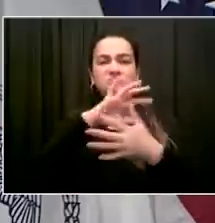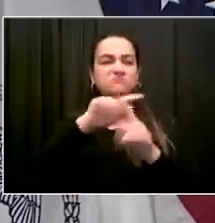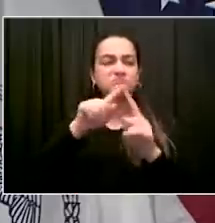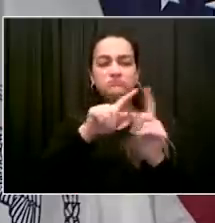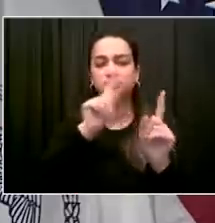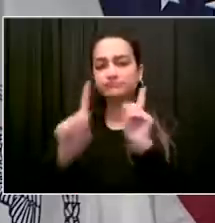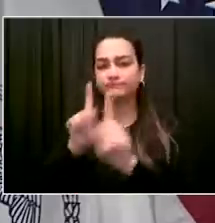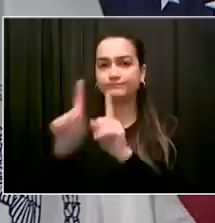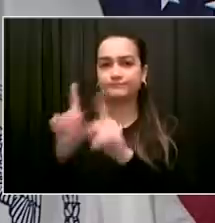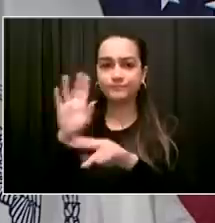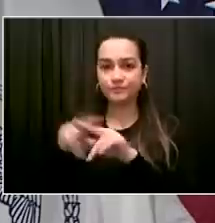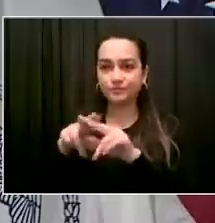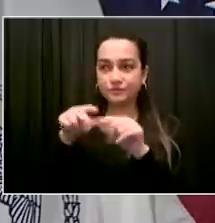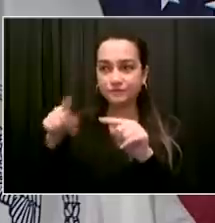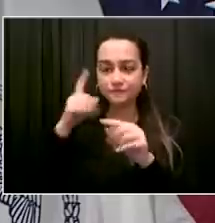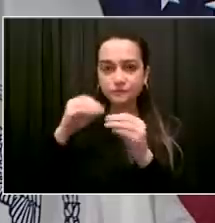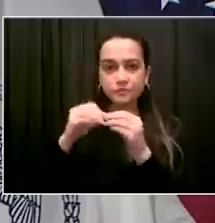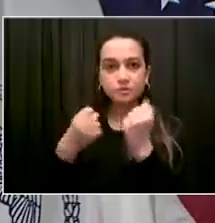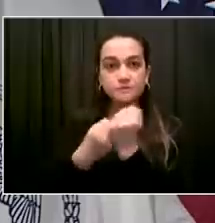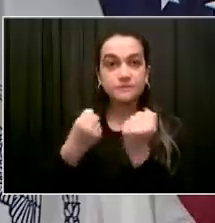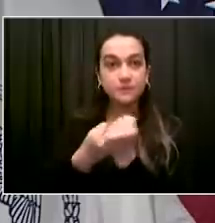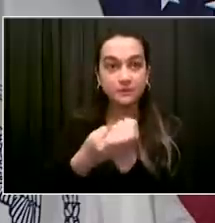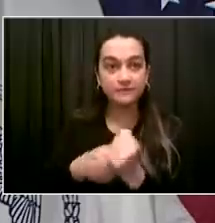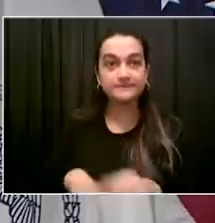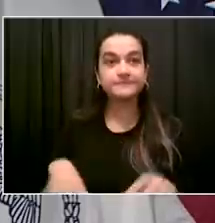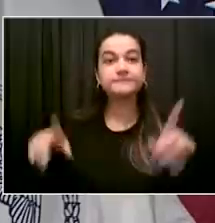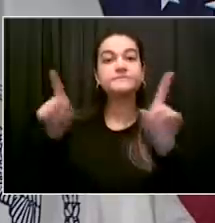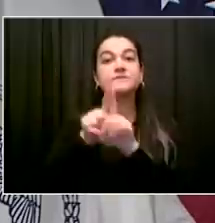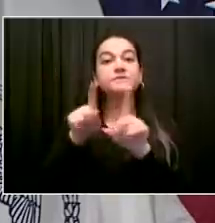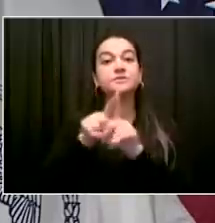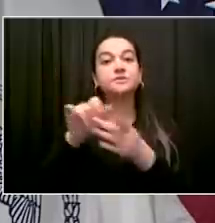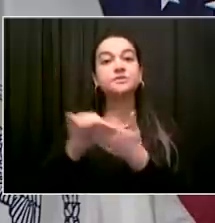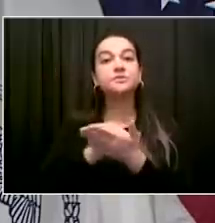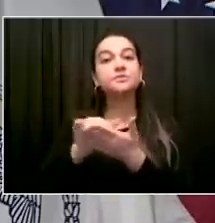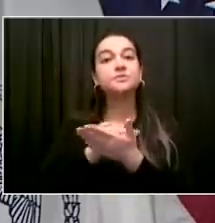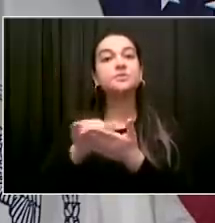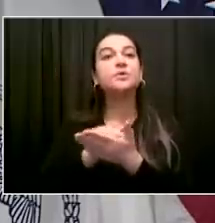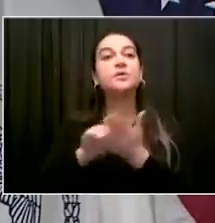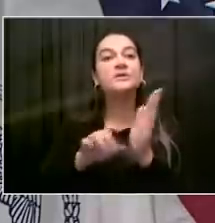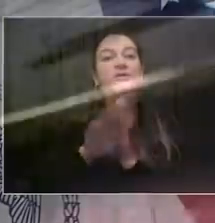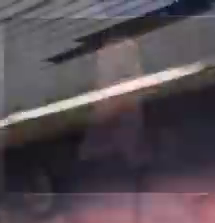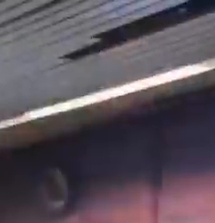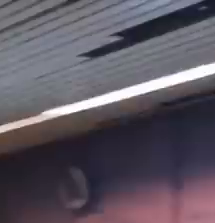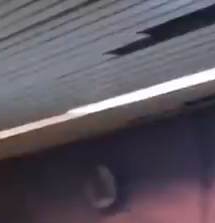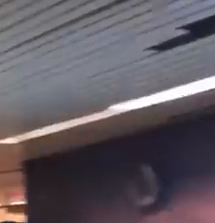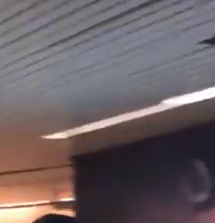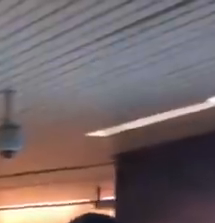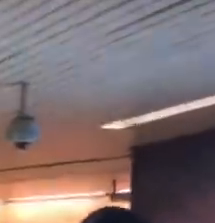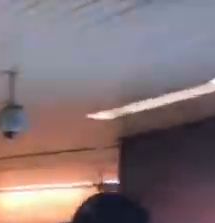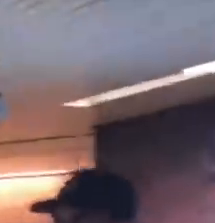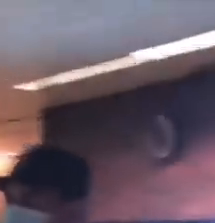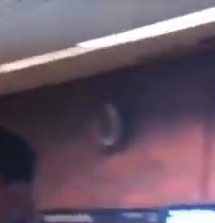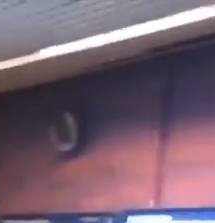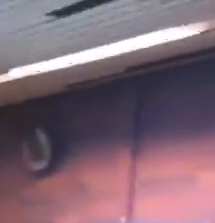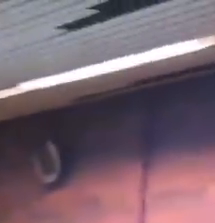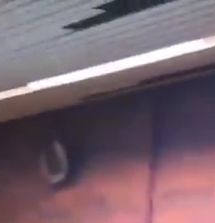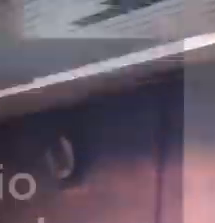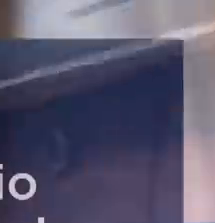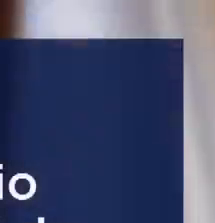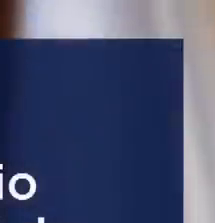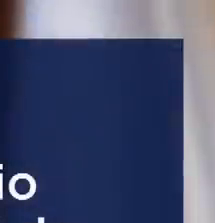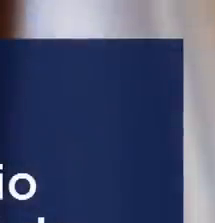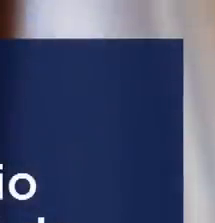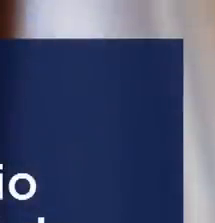subways. More and more everyday New Yorkers being in the subways helps keep everyone safe. But the MTA wants